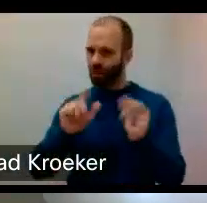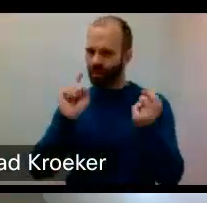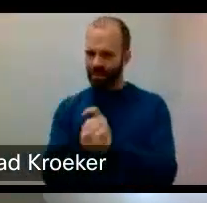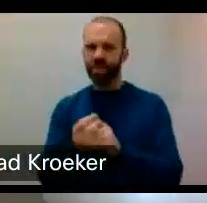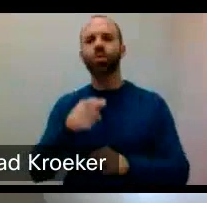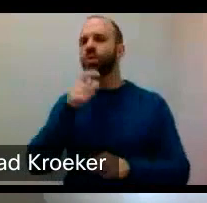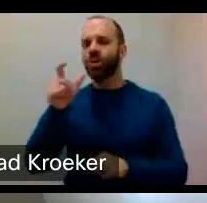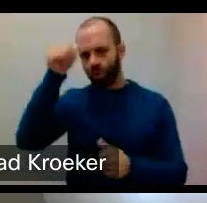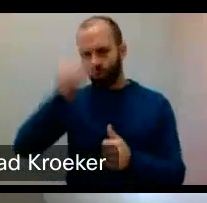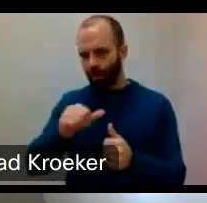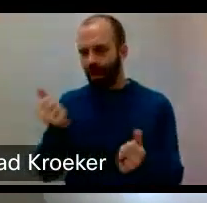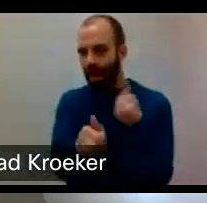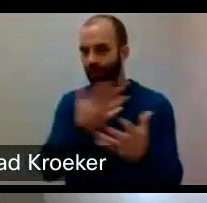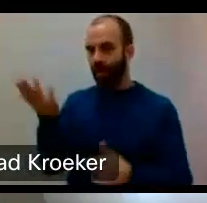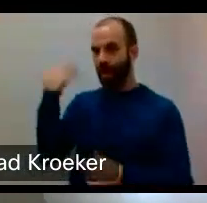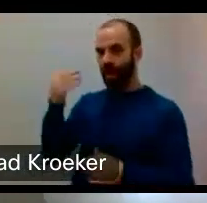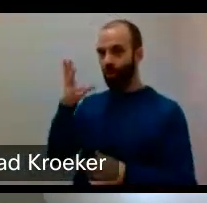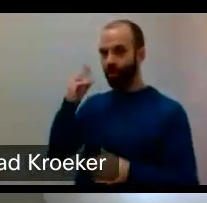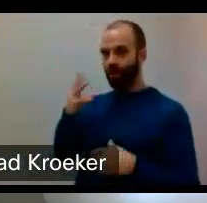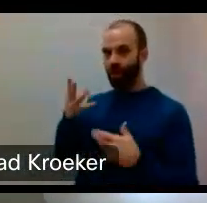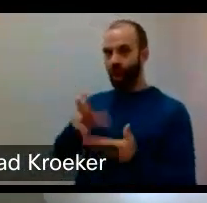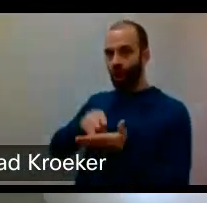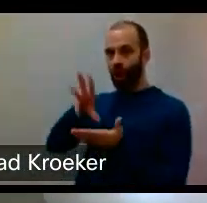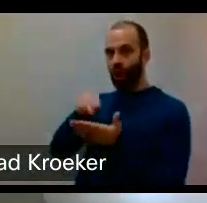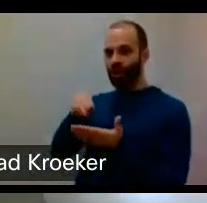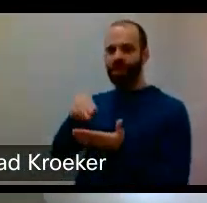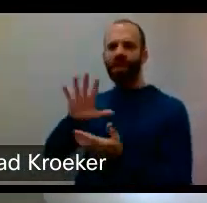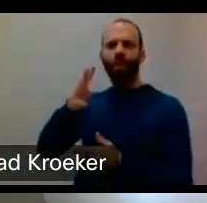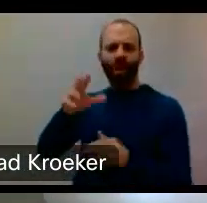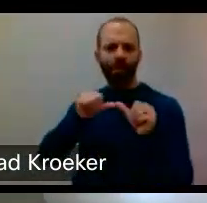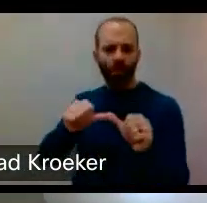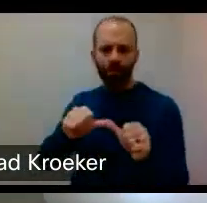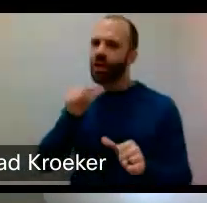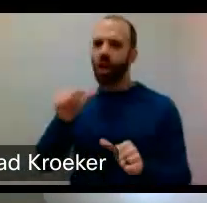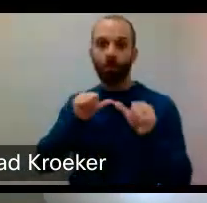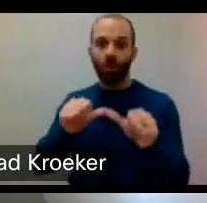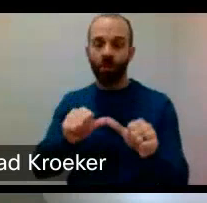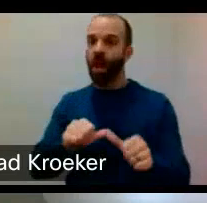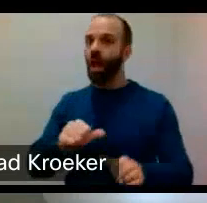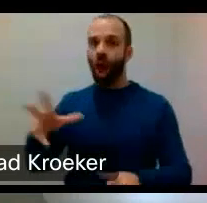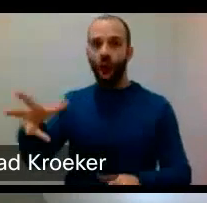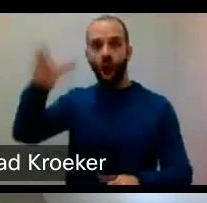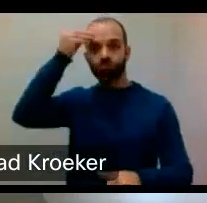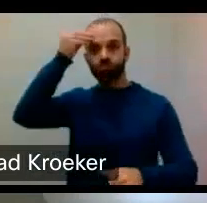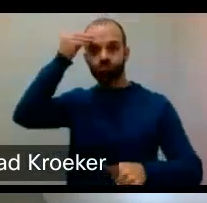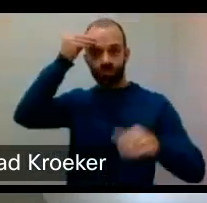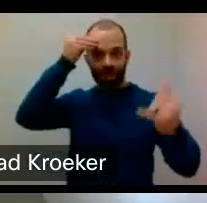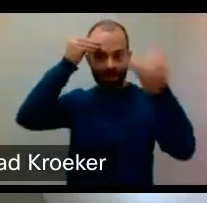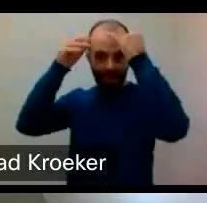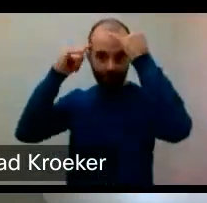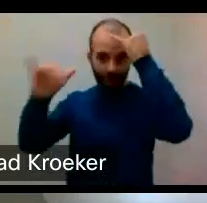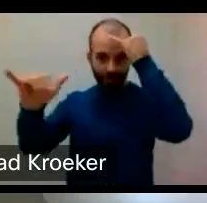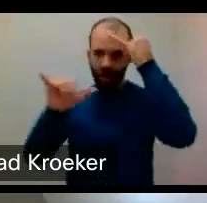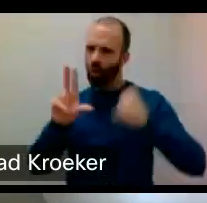we don't remember everything we've learned, which is why it's relatively permanent, not completely permanent. But it's a change in our behavior